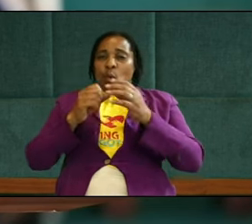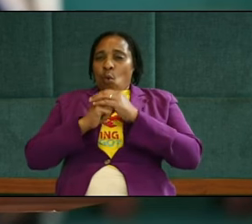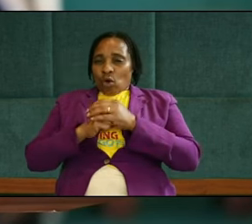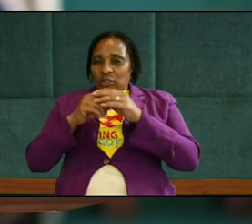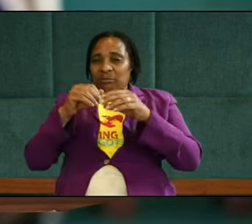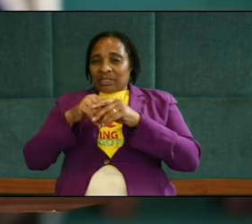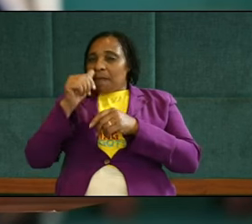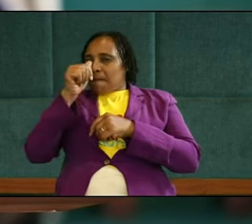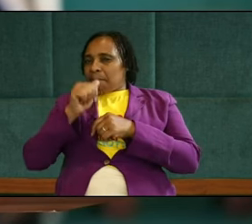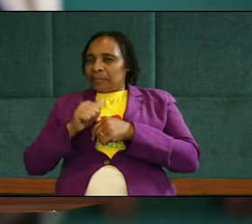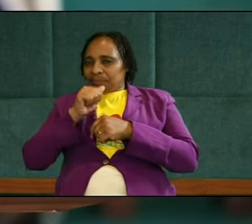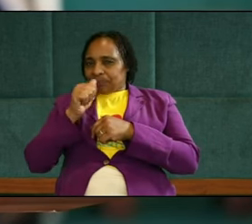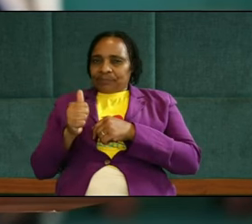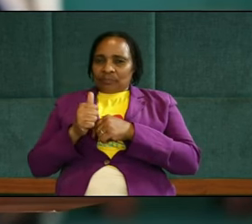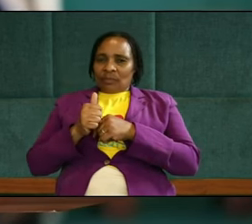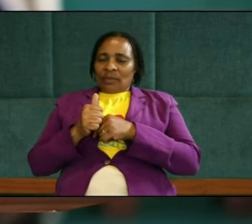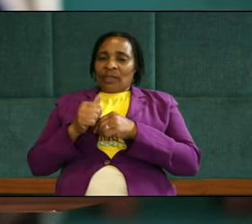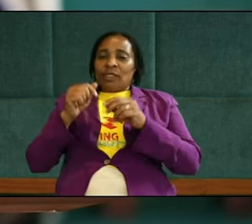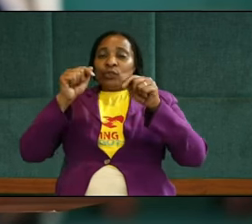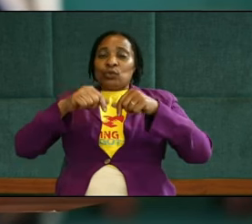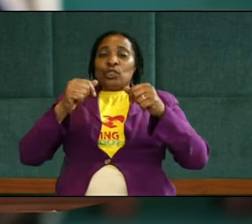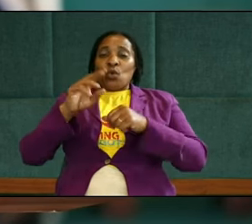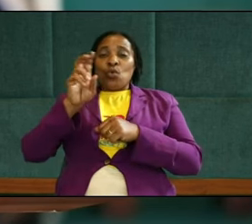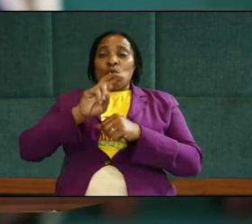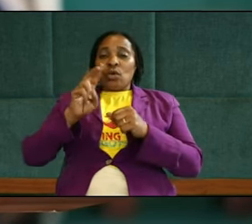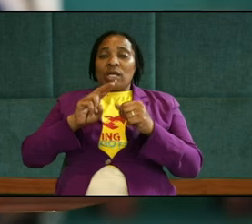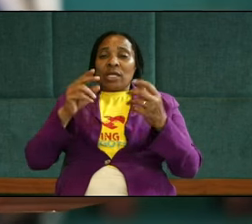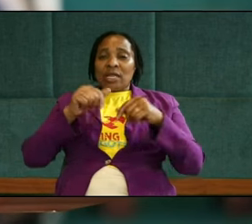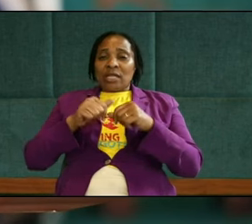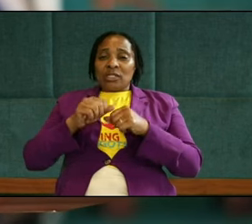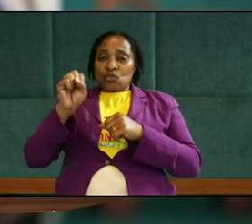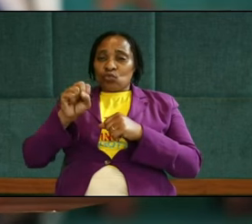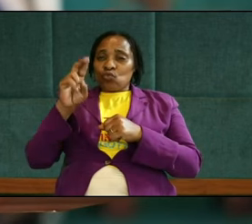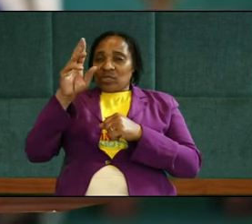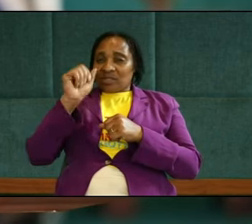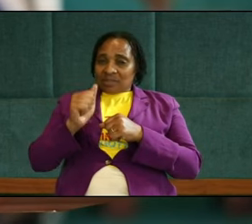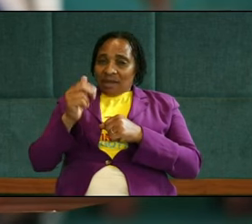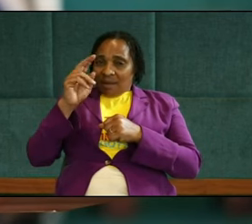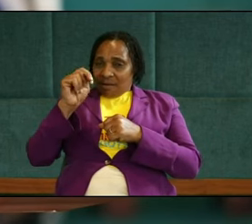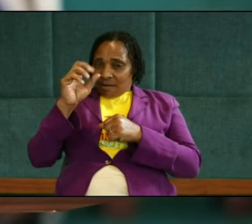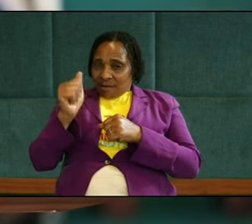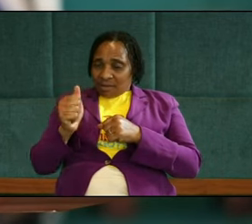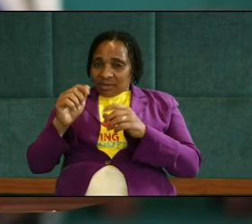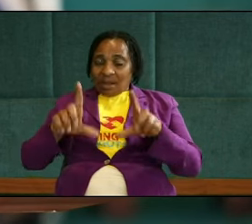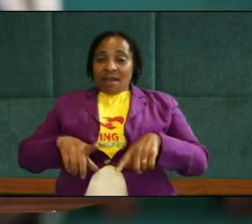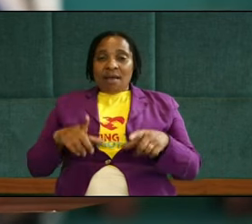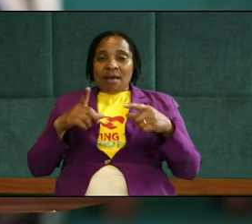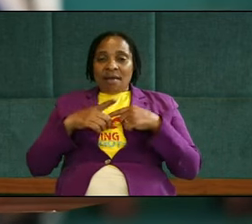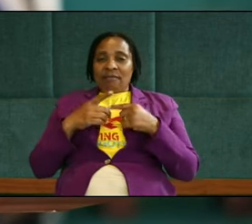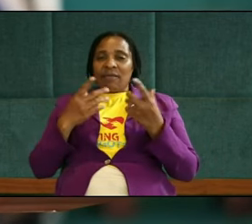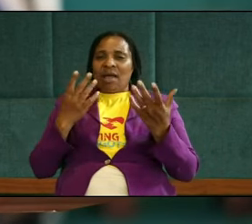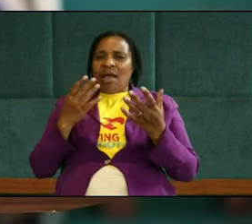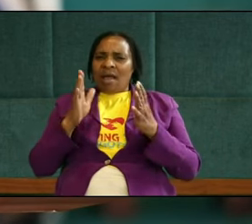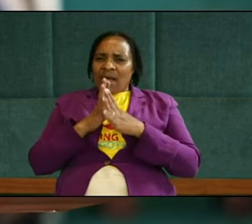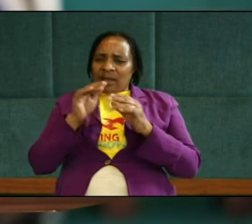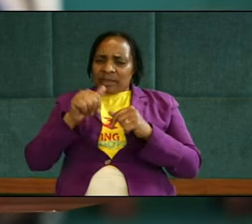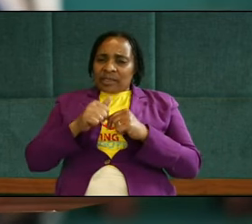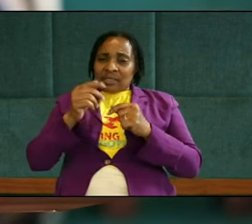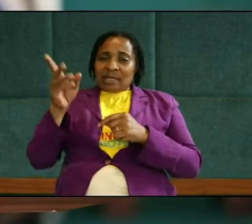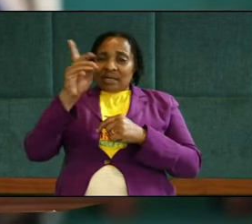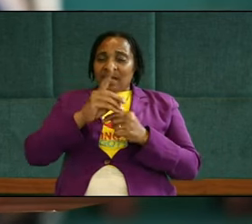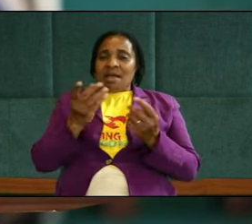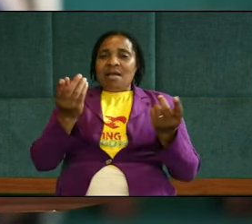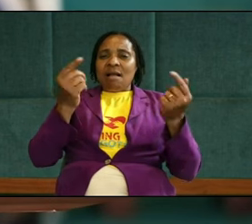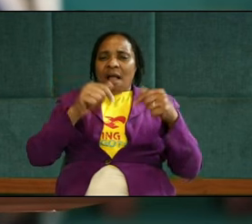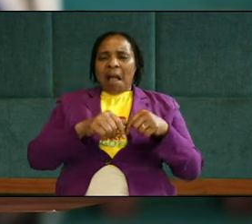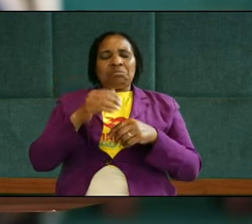in secret. Today, we're looking at Susanna's life, and this particular day, she came